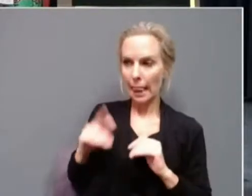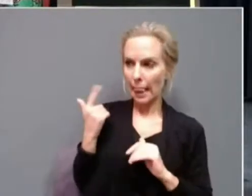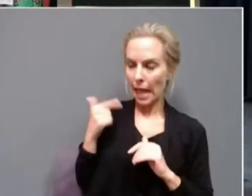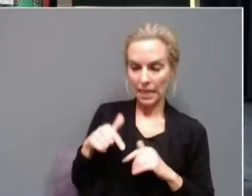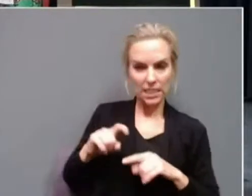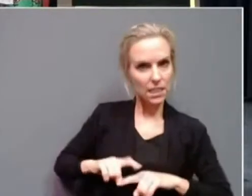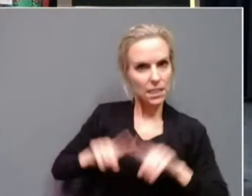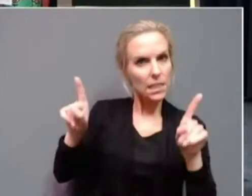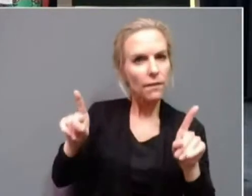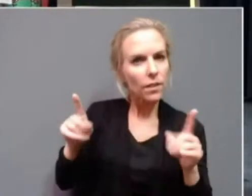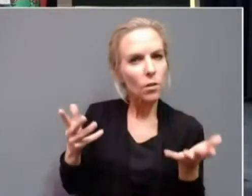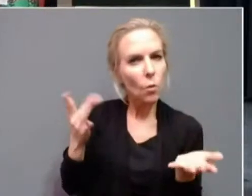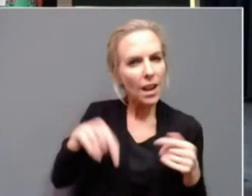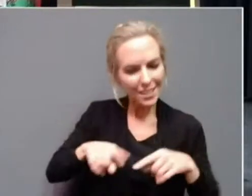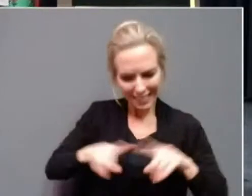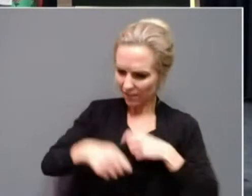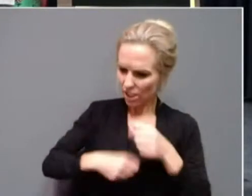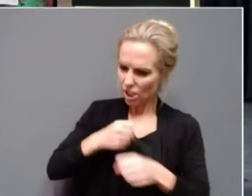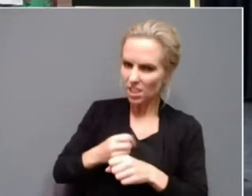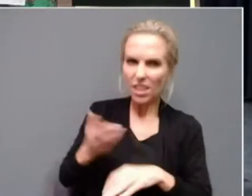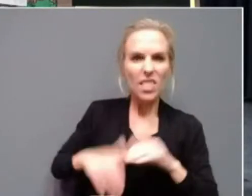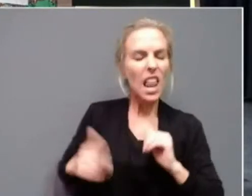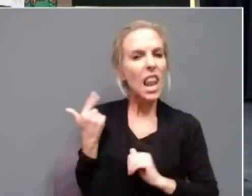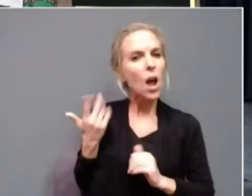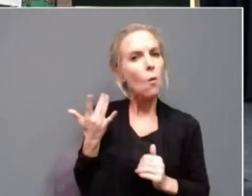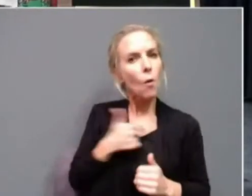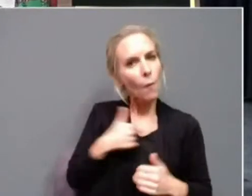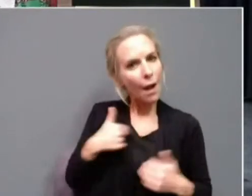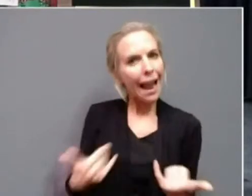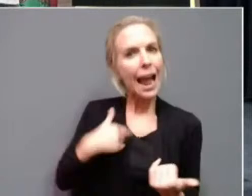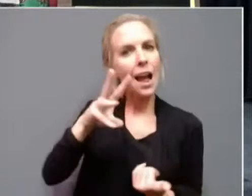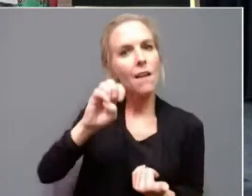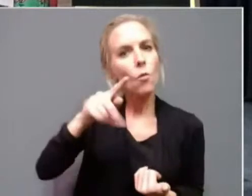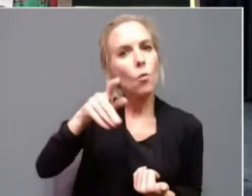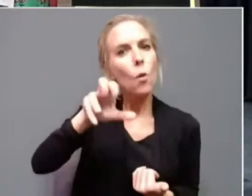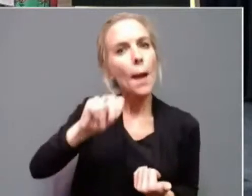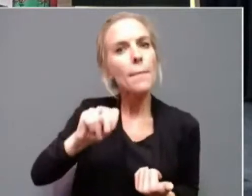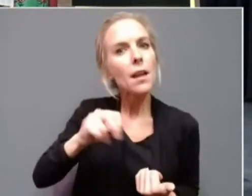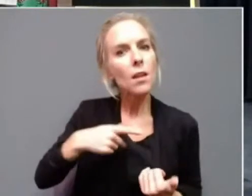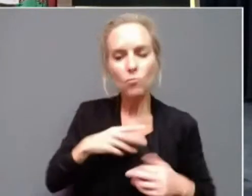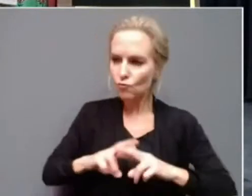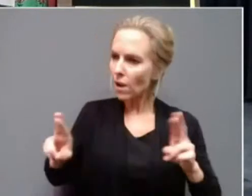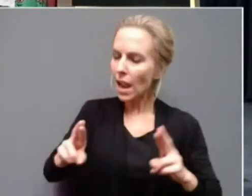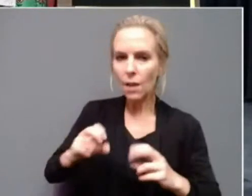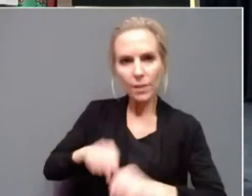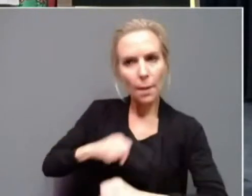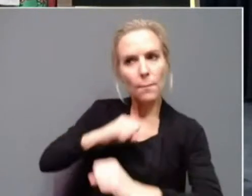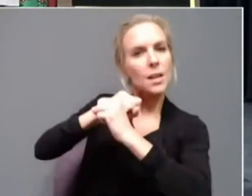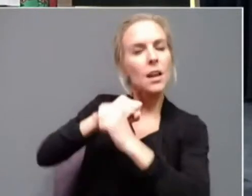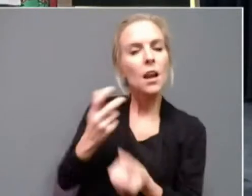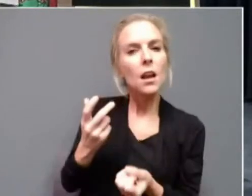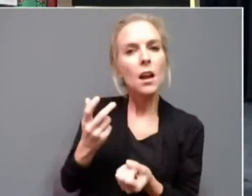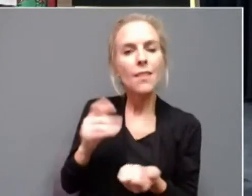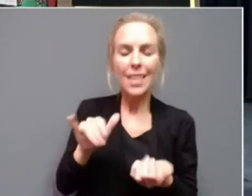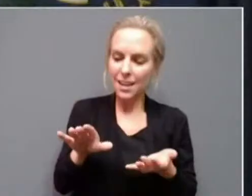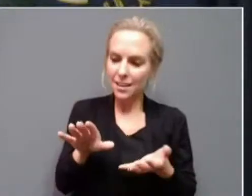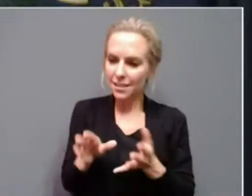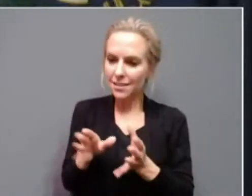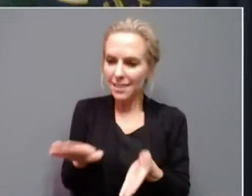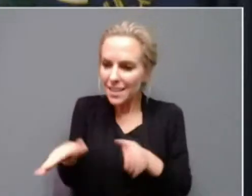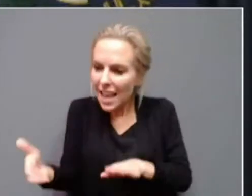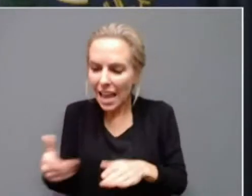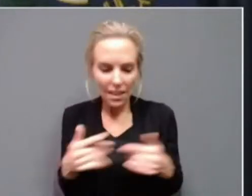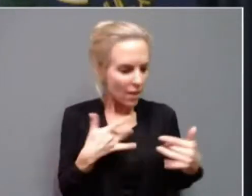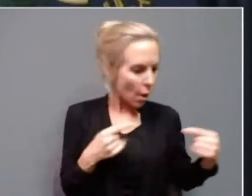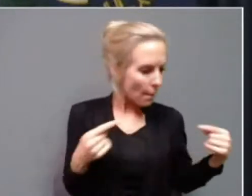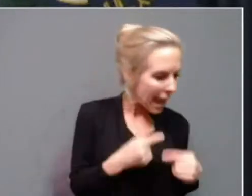a weapon that we didn't have last year, that we prayed for last year, we dreamed of. The death and the pain is preventable. The school